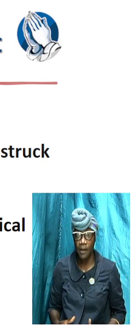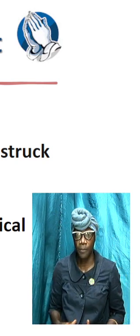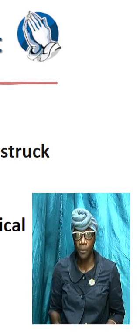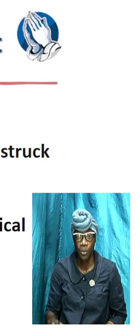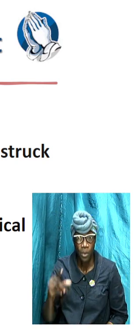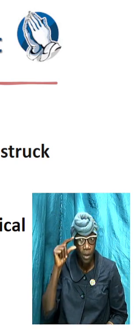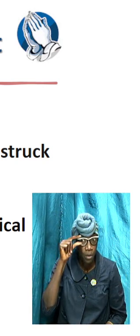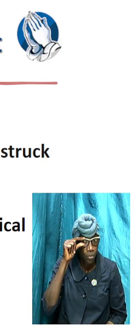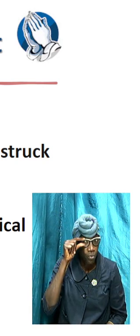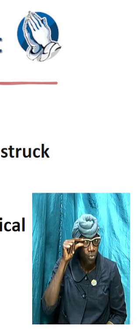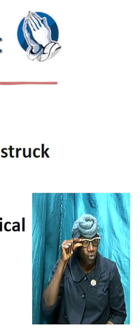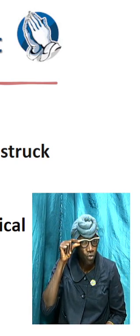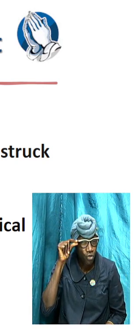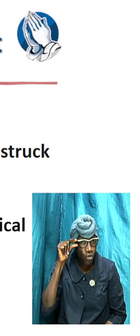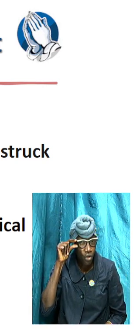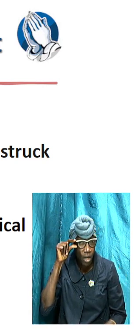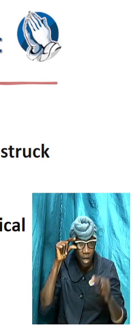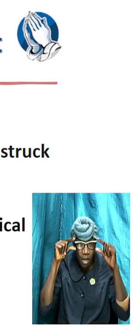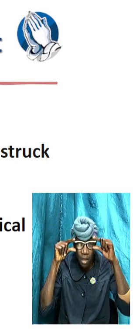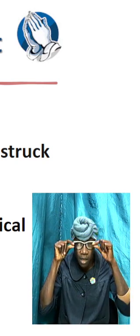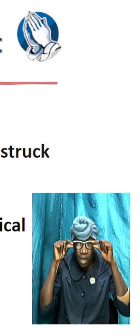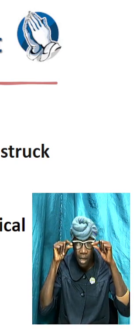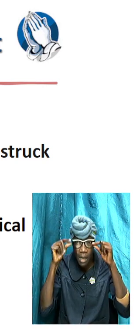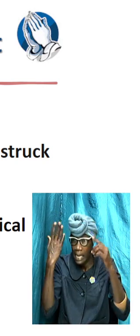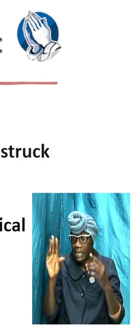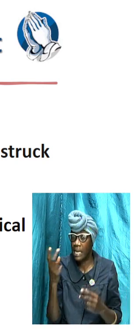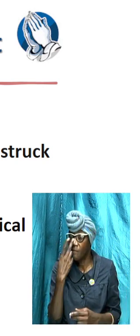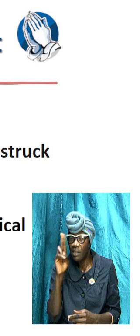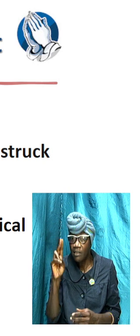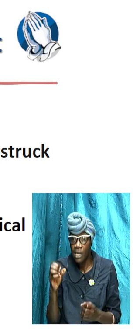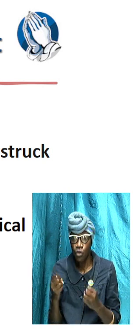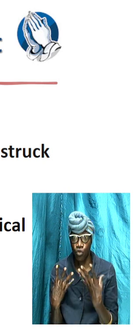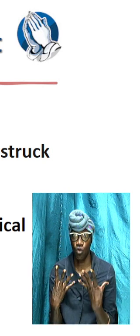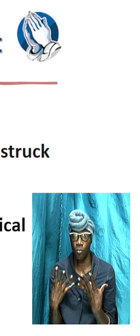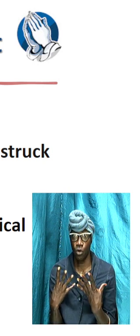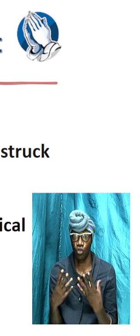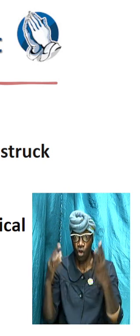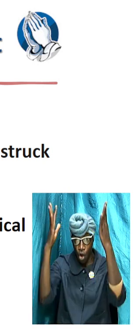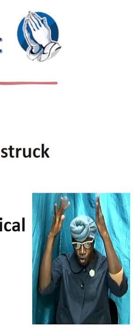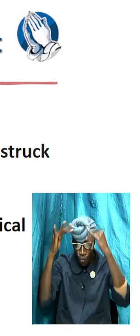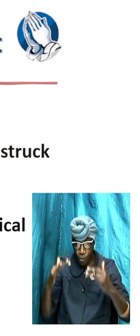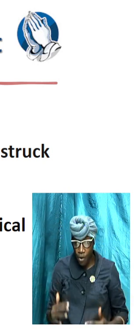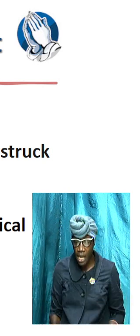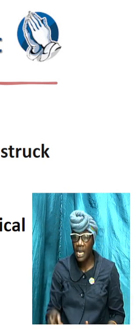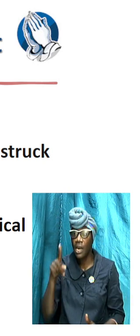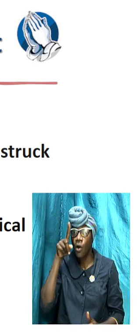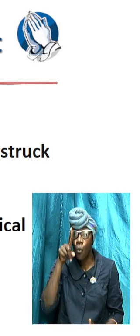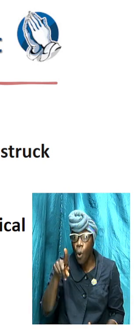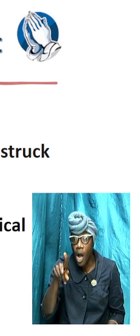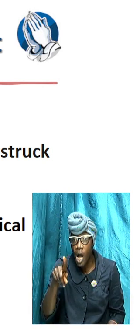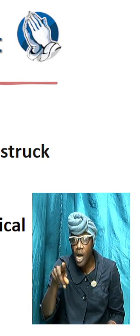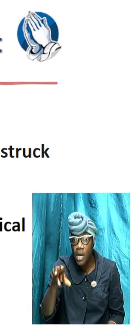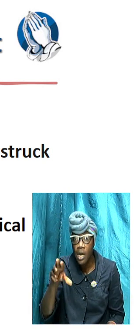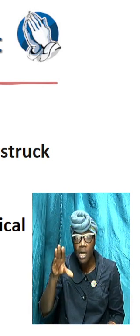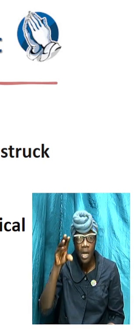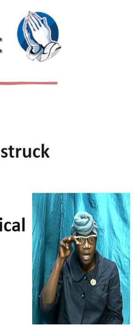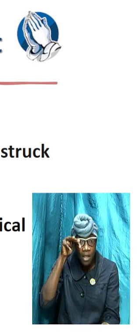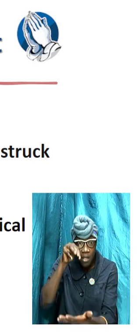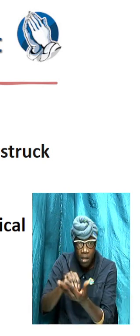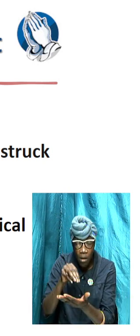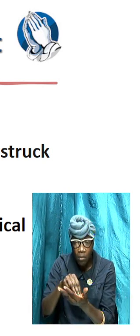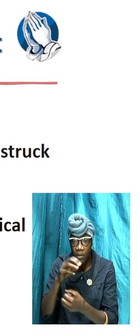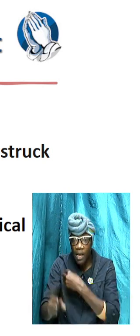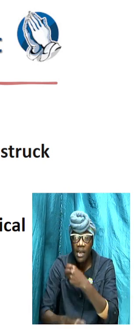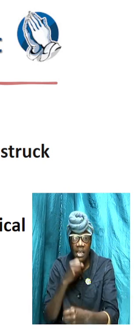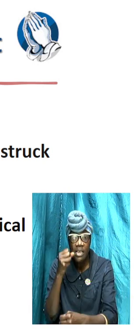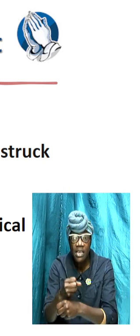the rain that is falling in China, they have never seen so much rain in the last 1,000 years. They can check it out.